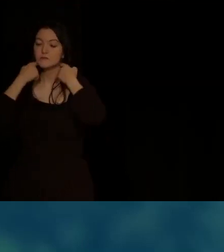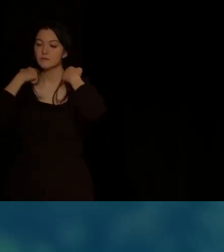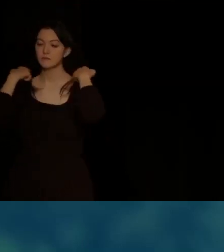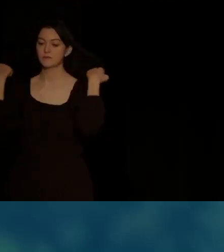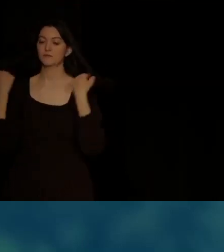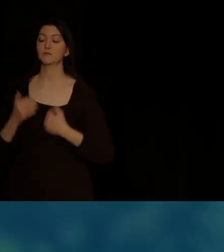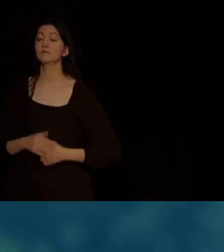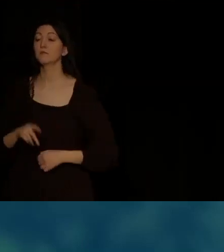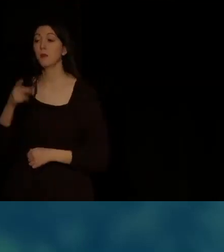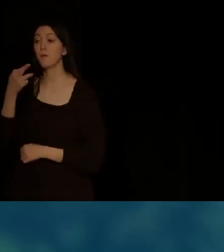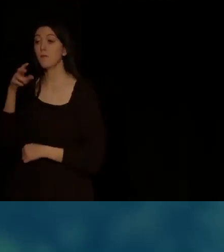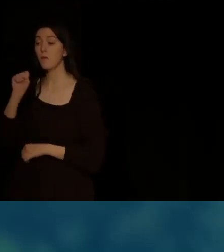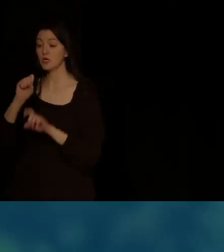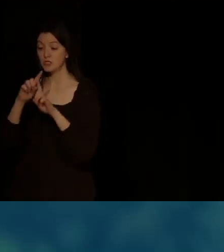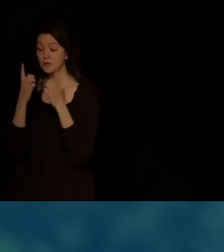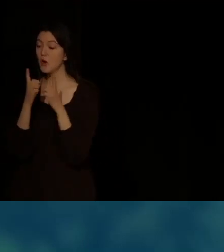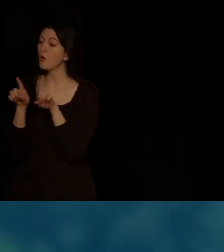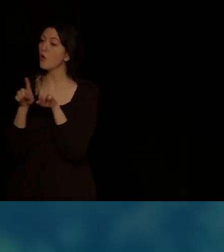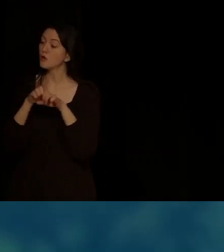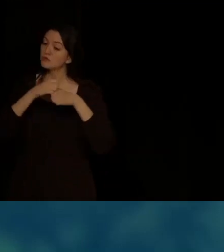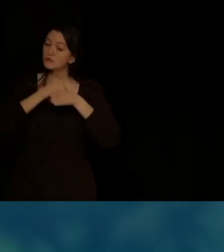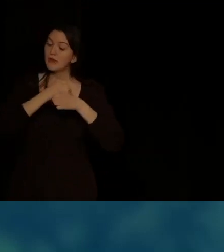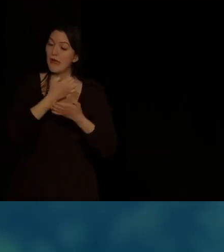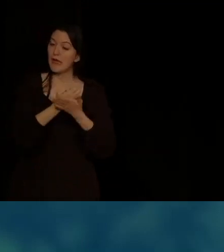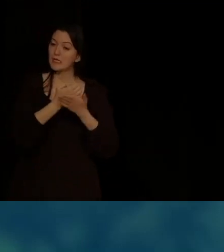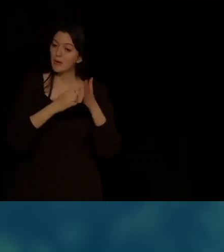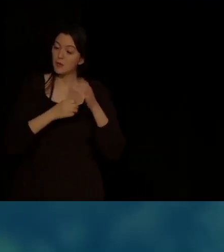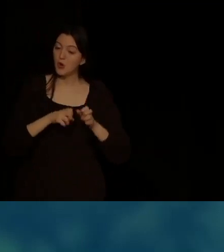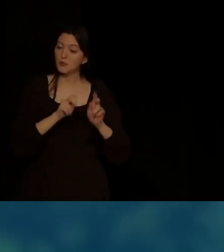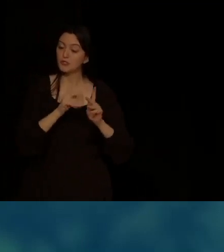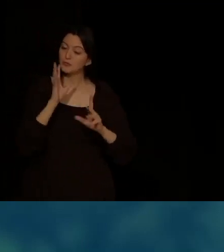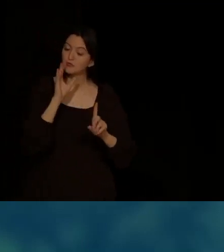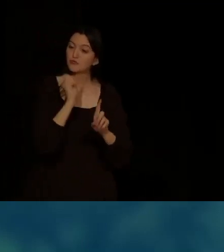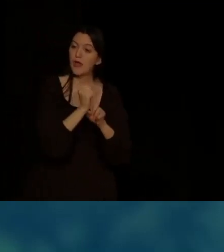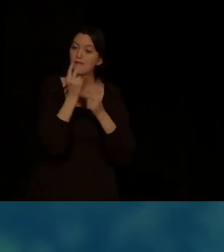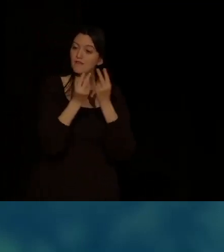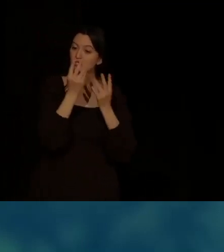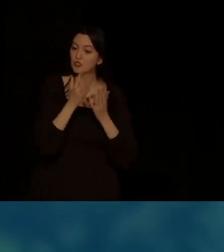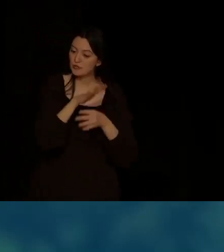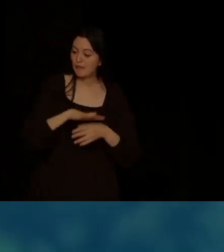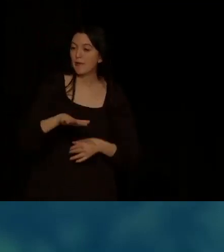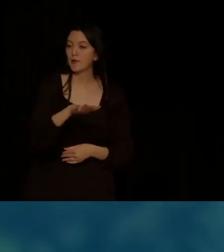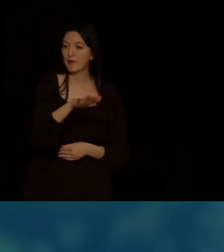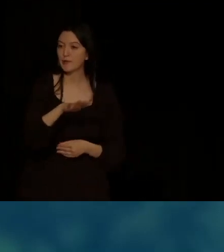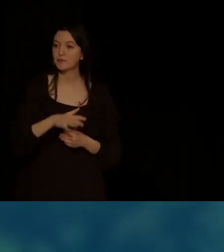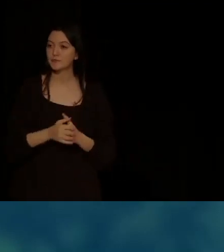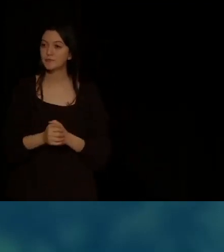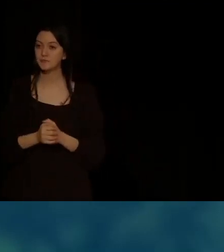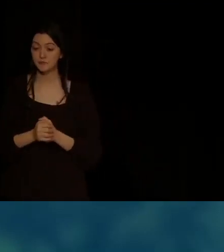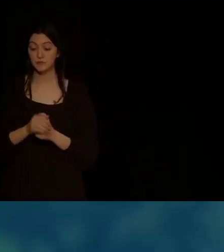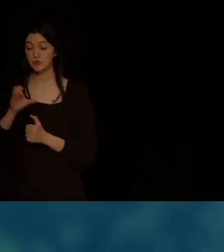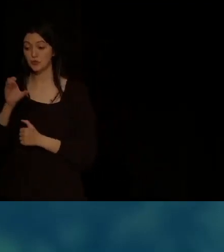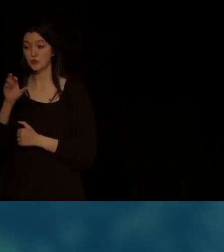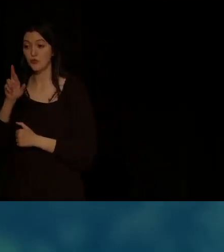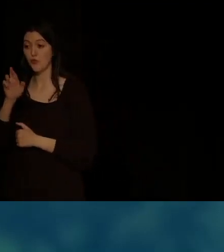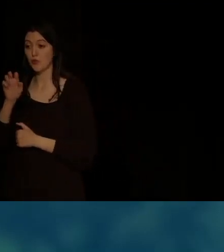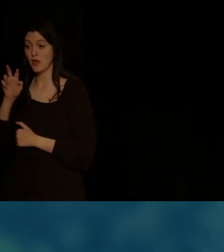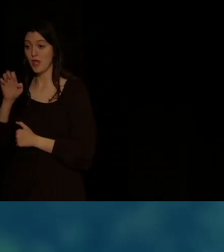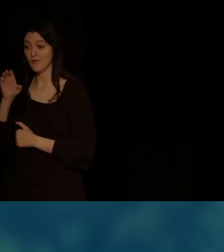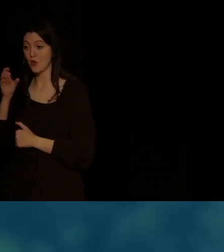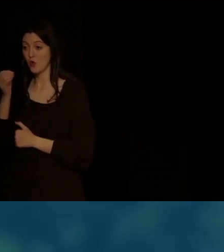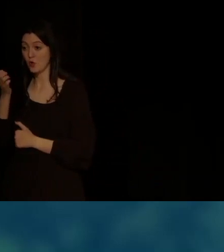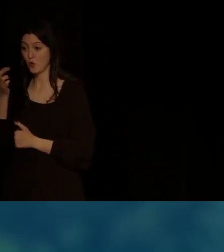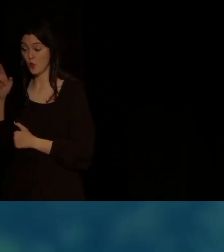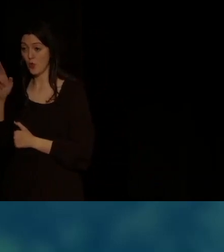Our Parks Department also creates economic opportunities by attracting visitors to our area. Creve Coeur Park Soccer Complex